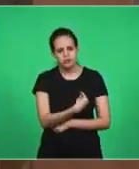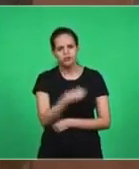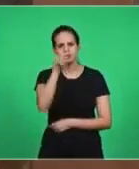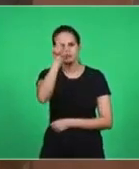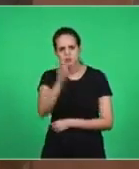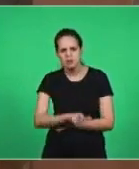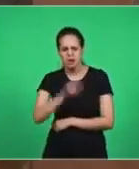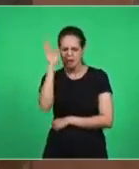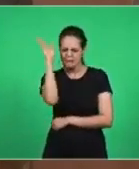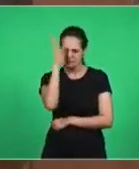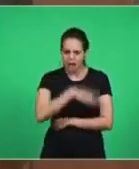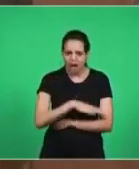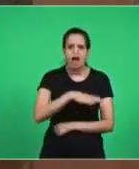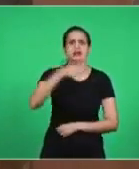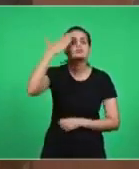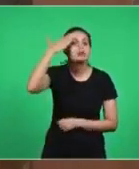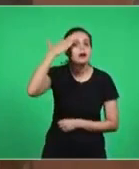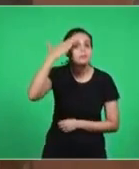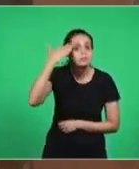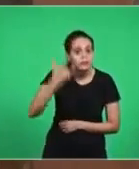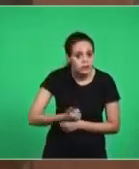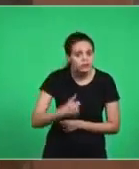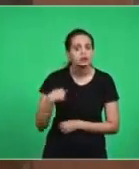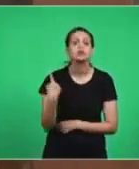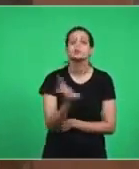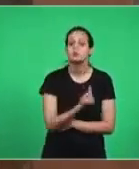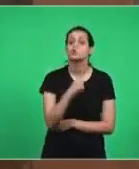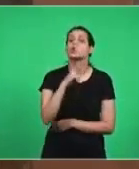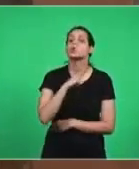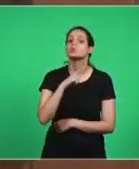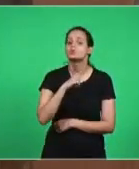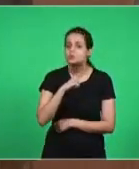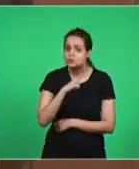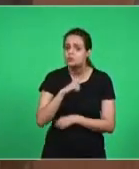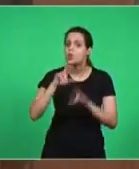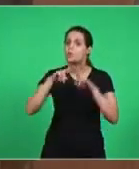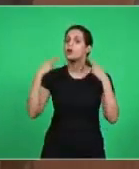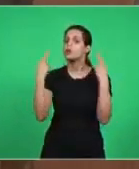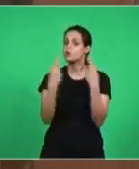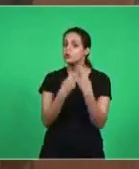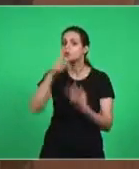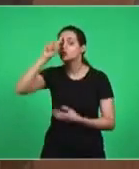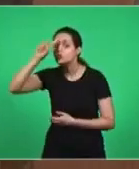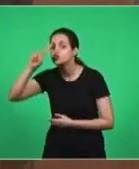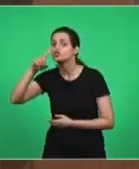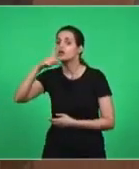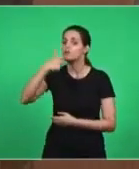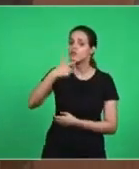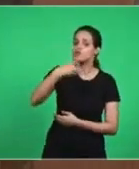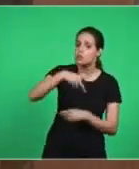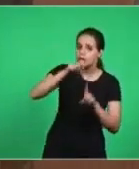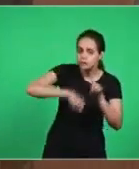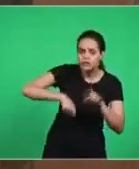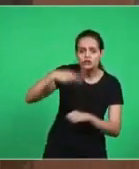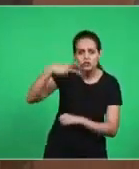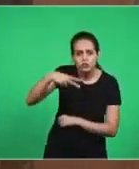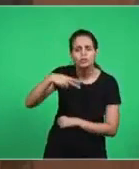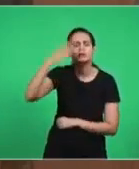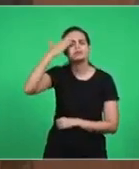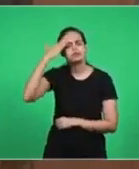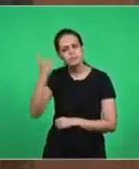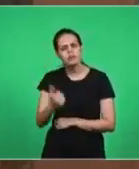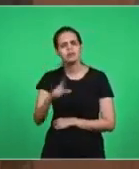there. The ones who are evil, the ones who knew that the Lord had a meeting on the 24th, they knew that there was